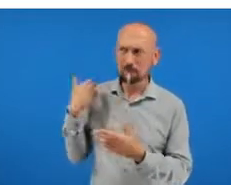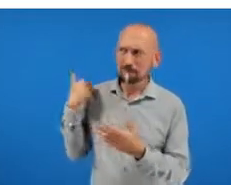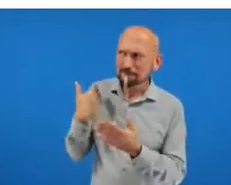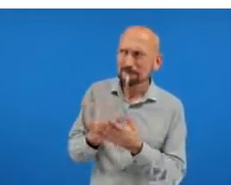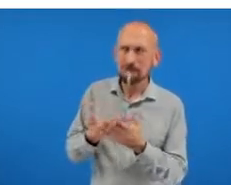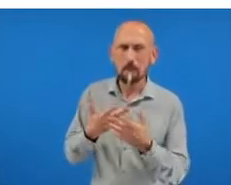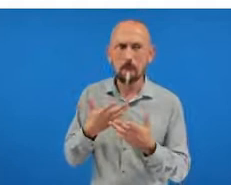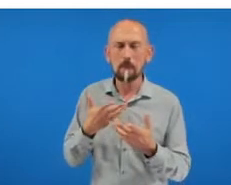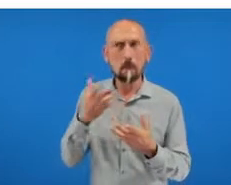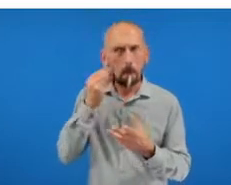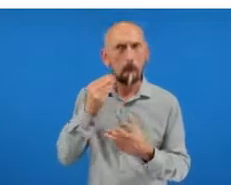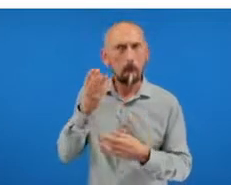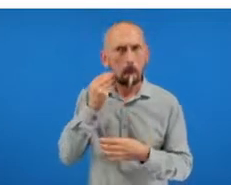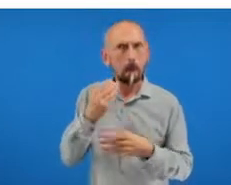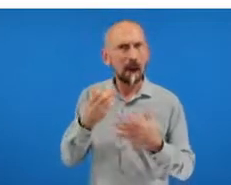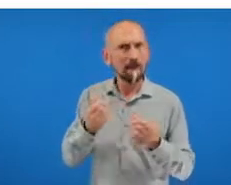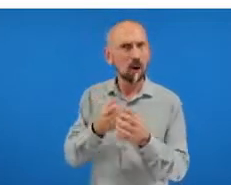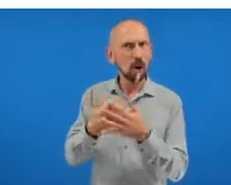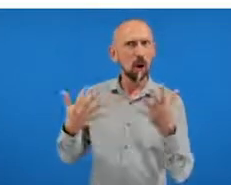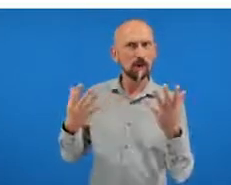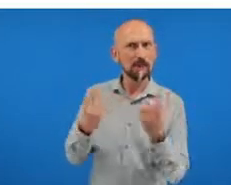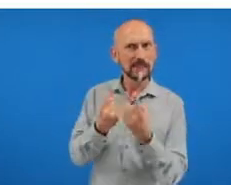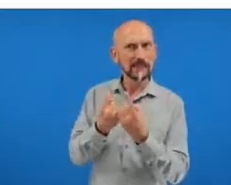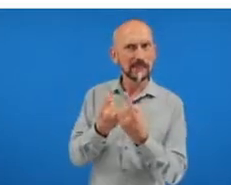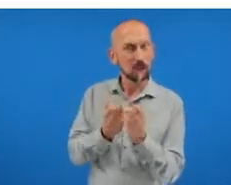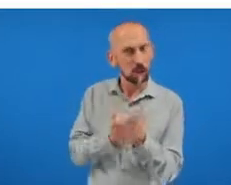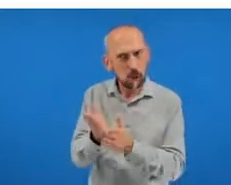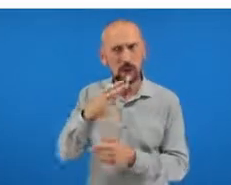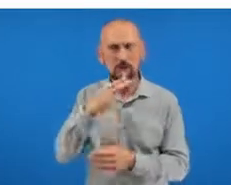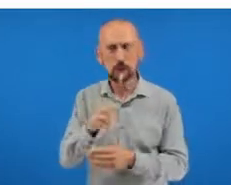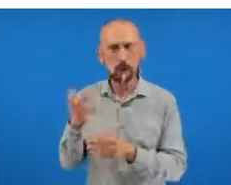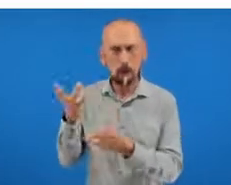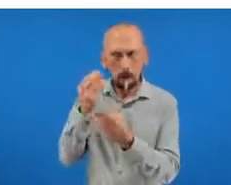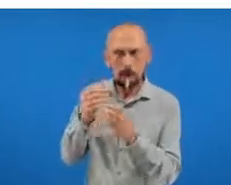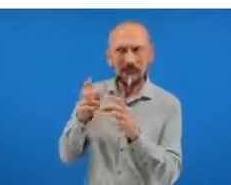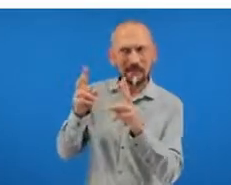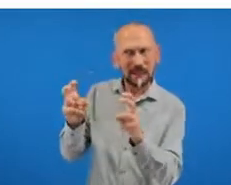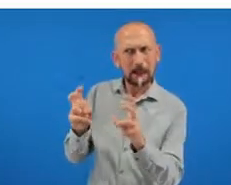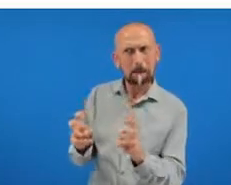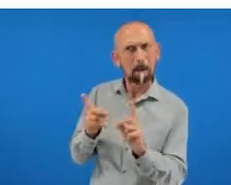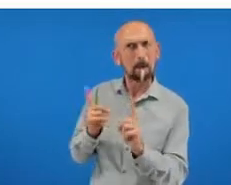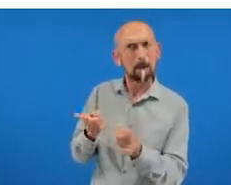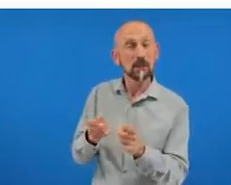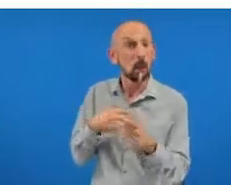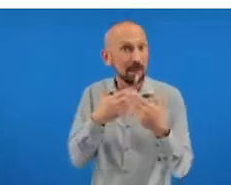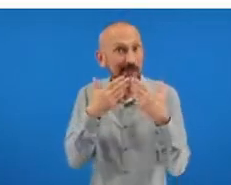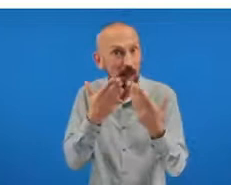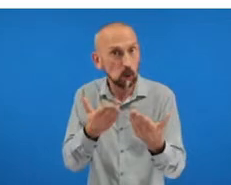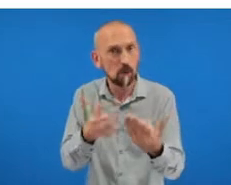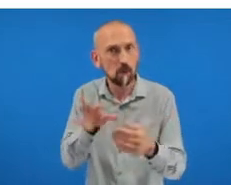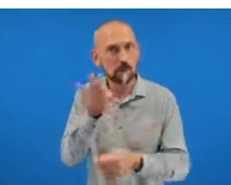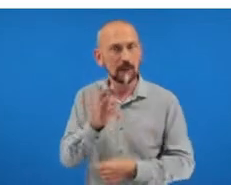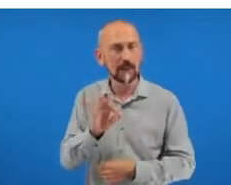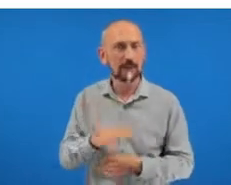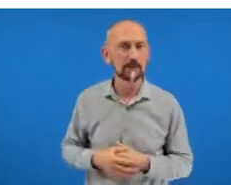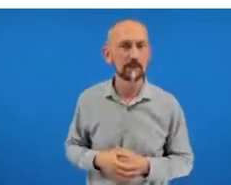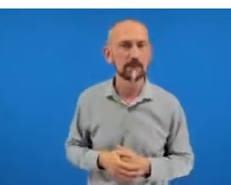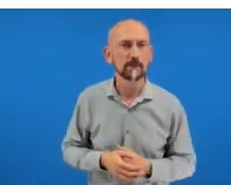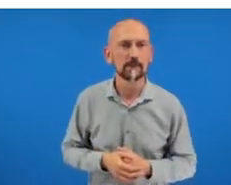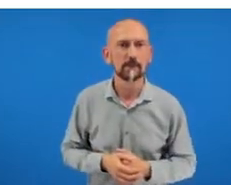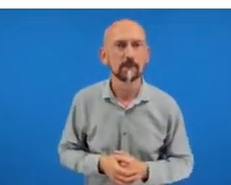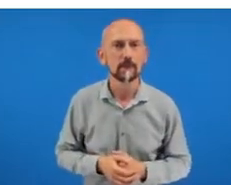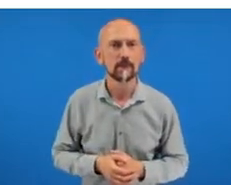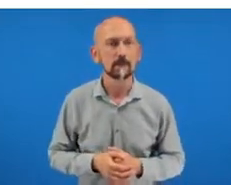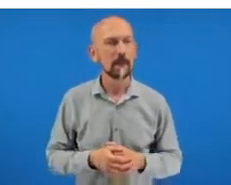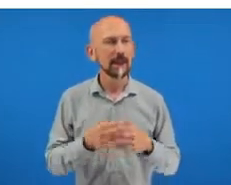so many similarities throughout this afternoon. And thank you for inviting me. Thank you for that, Brad. And now